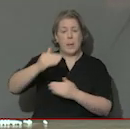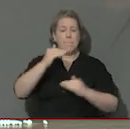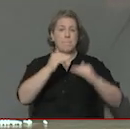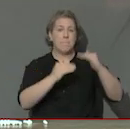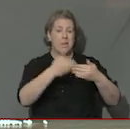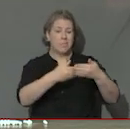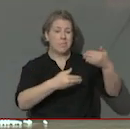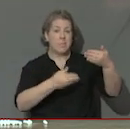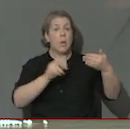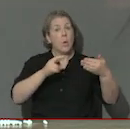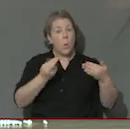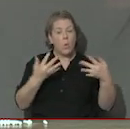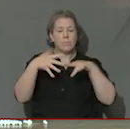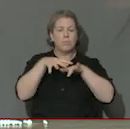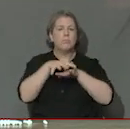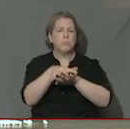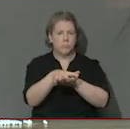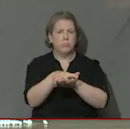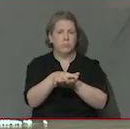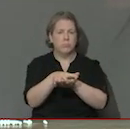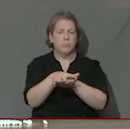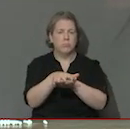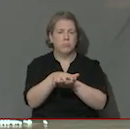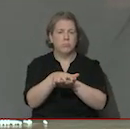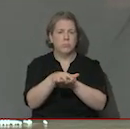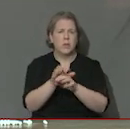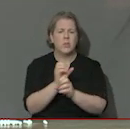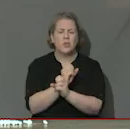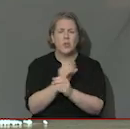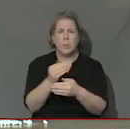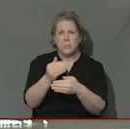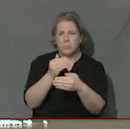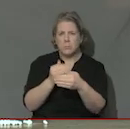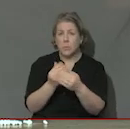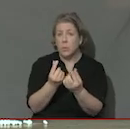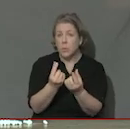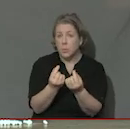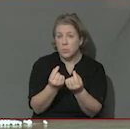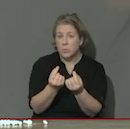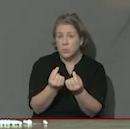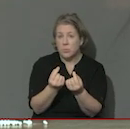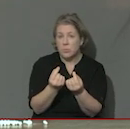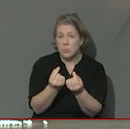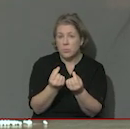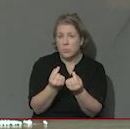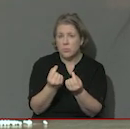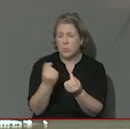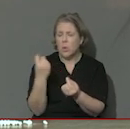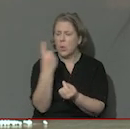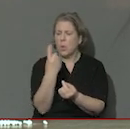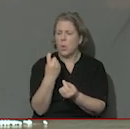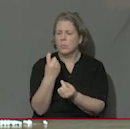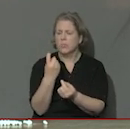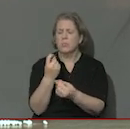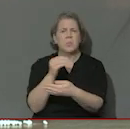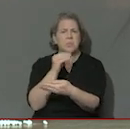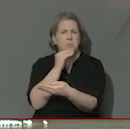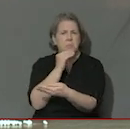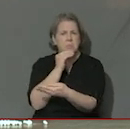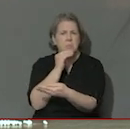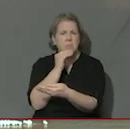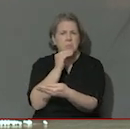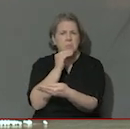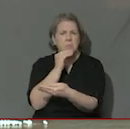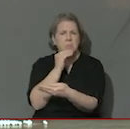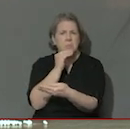combination. You always, before you start with the question, make sure that you know what they ask. Because we're going to do the whole